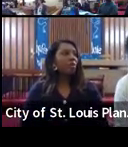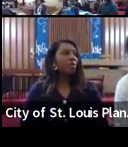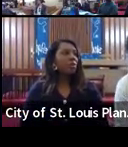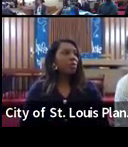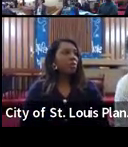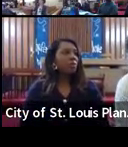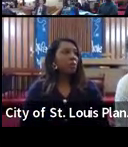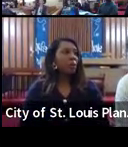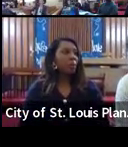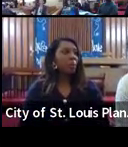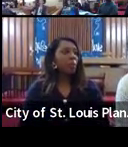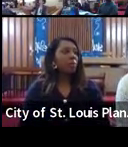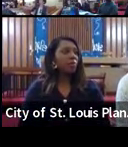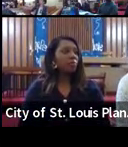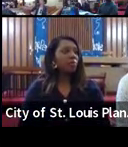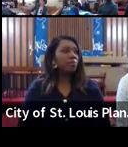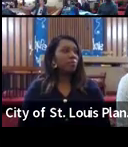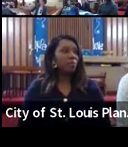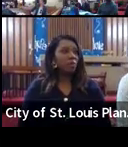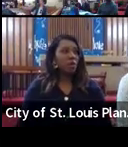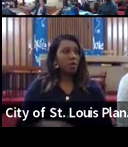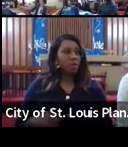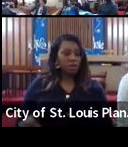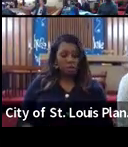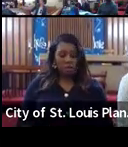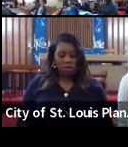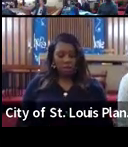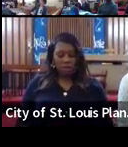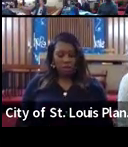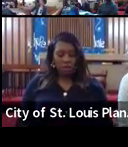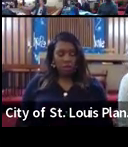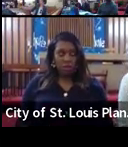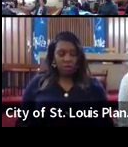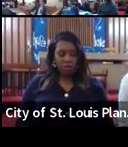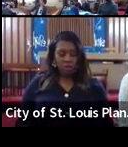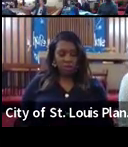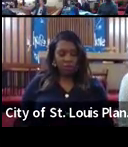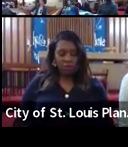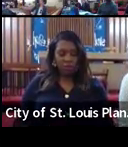And I think this is a well-written visionary plan,